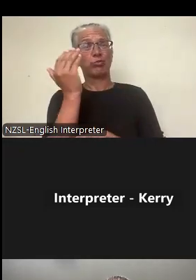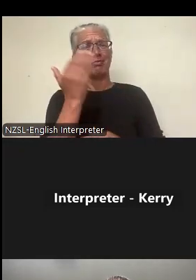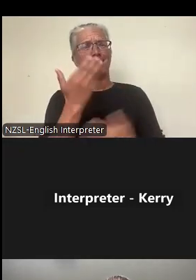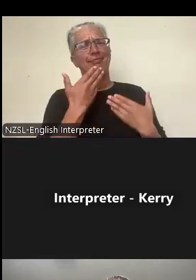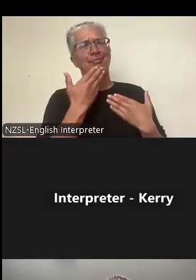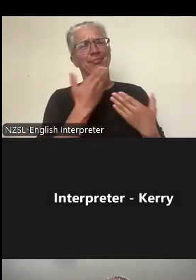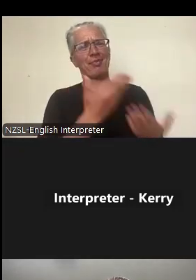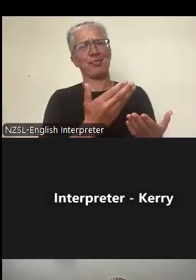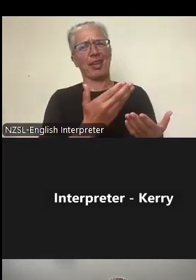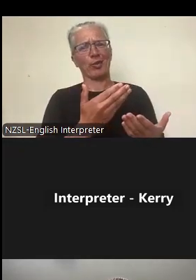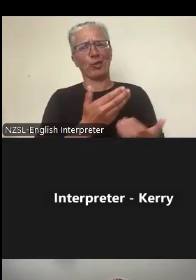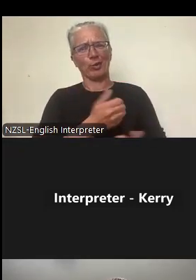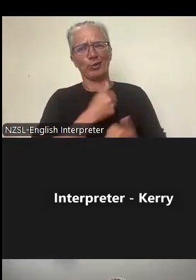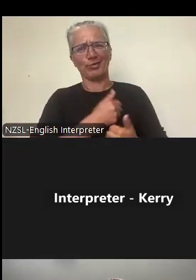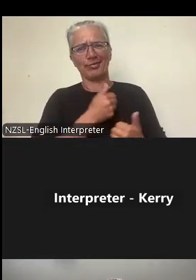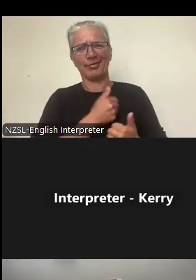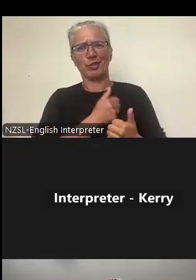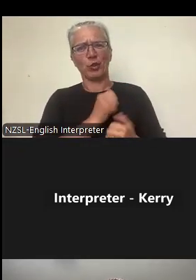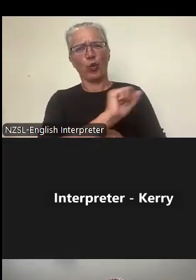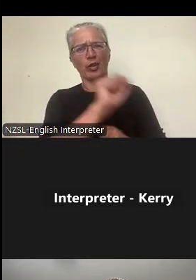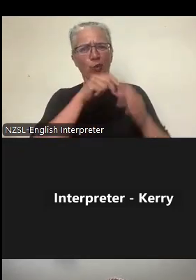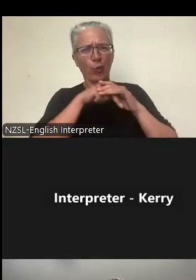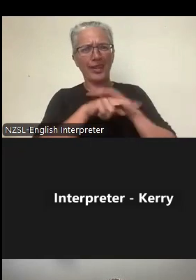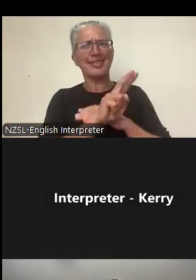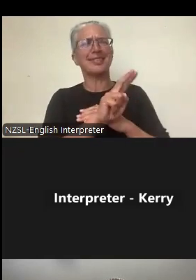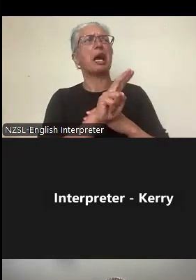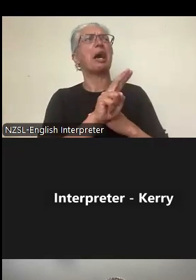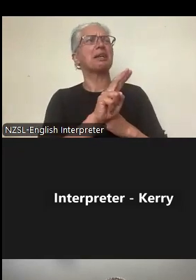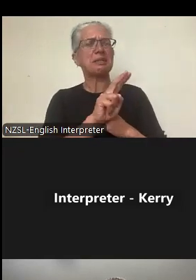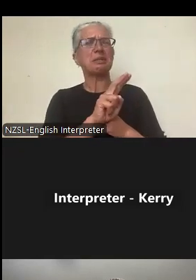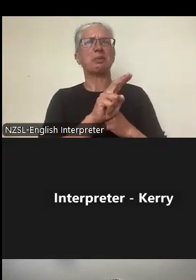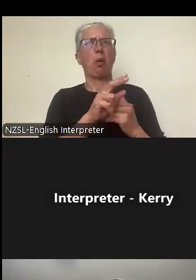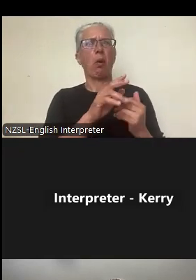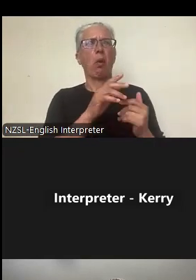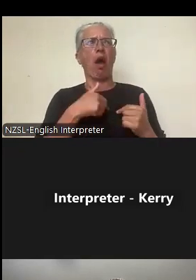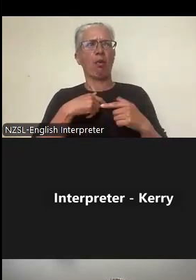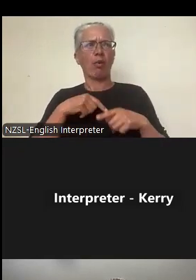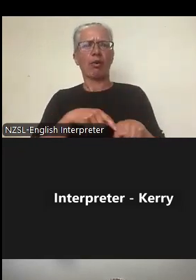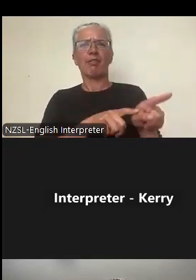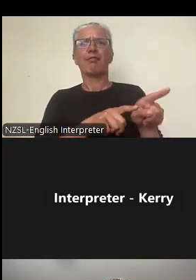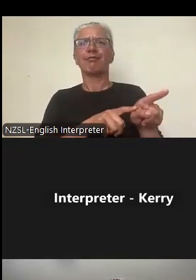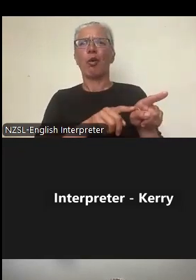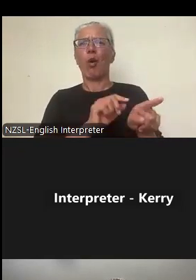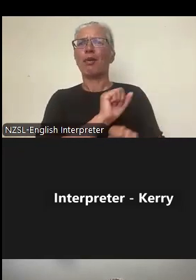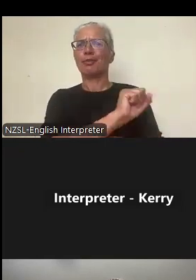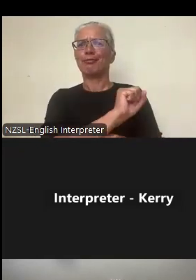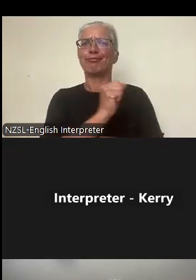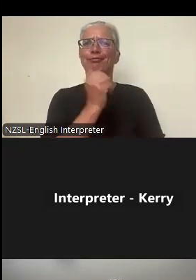sharing those insights. I'm now looking forward to building on that. You'll see some